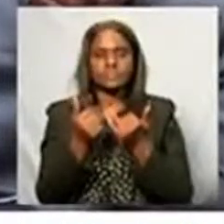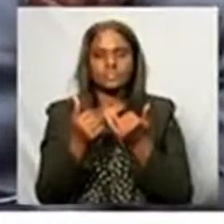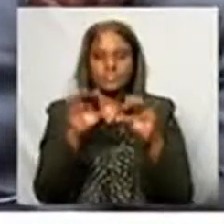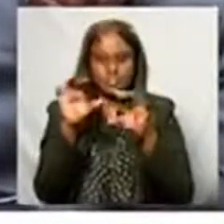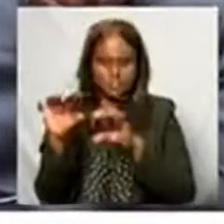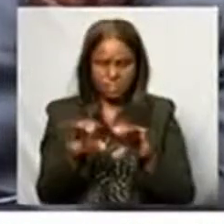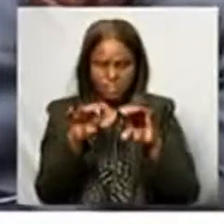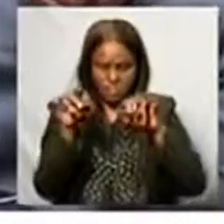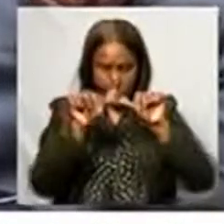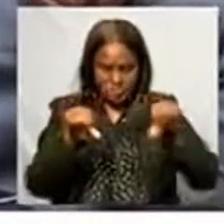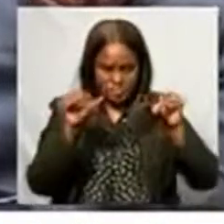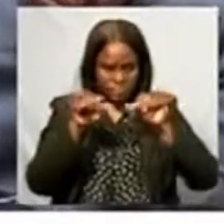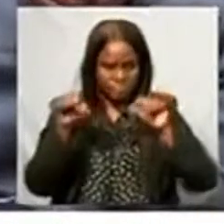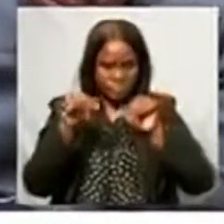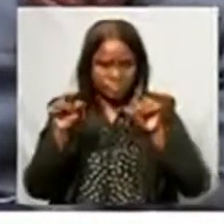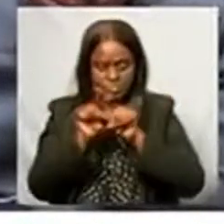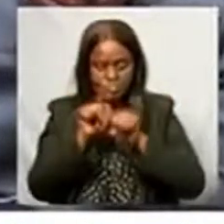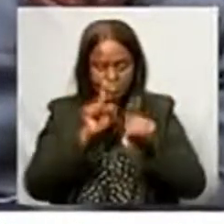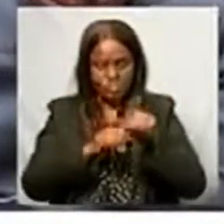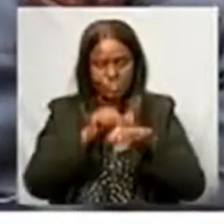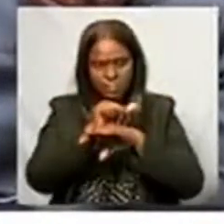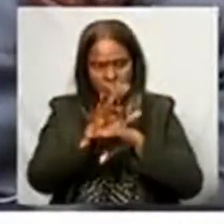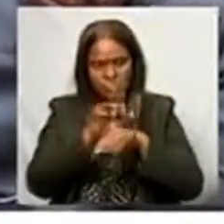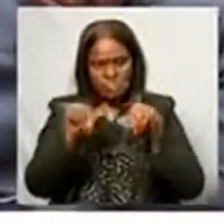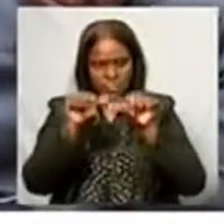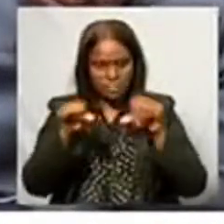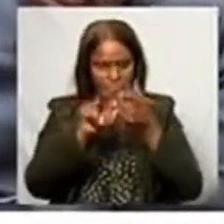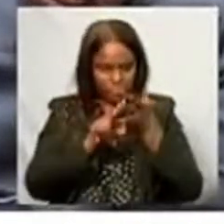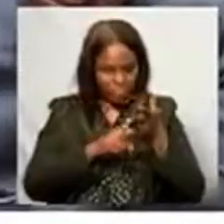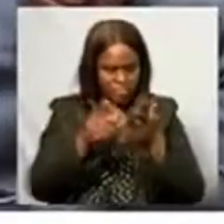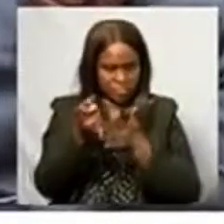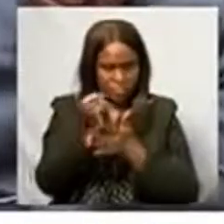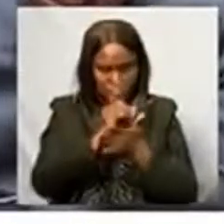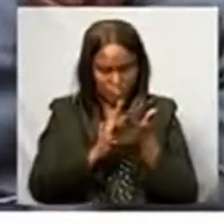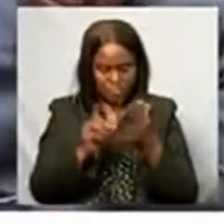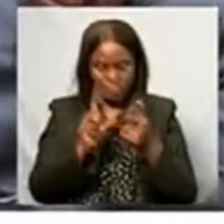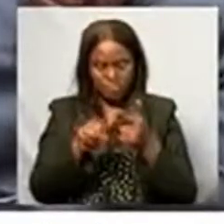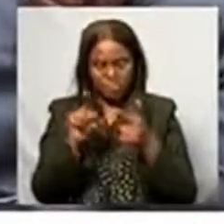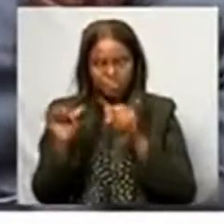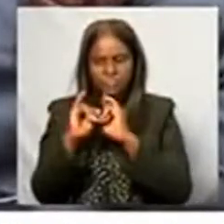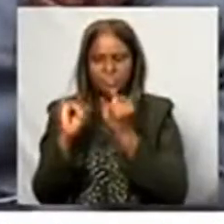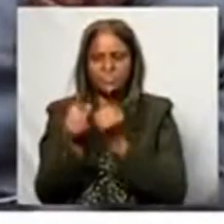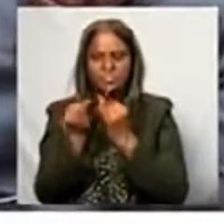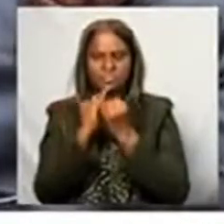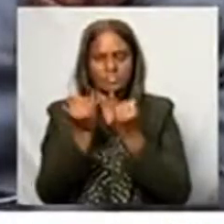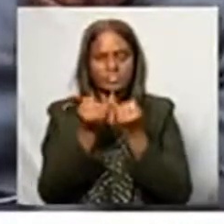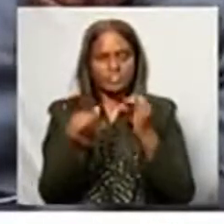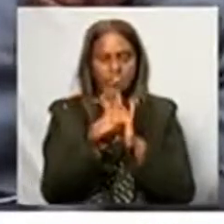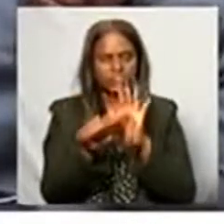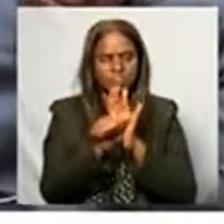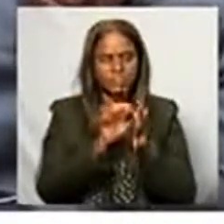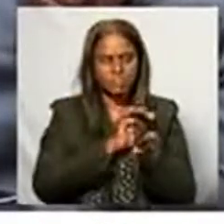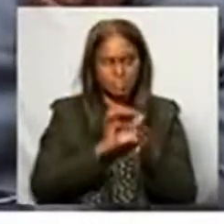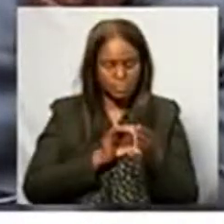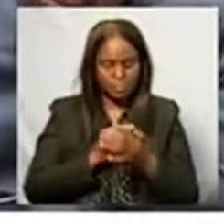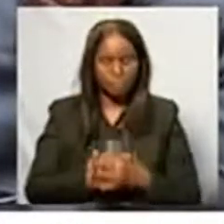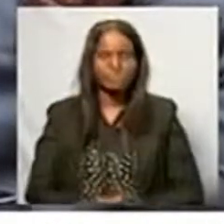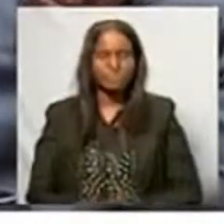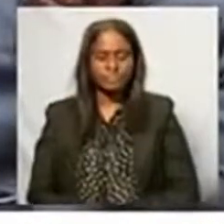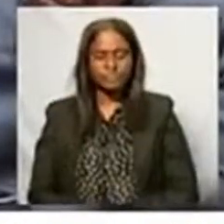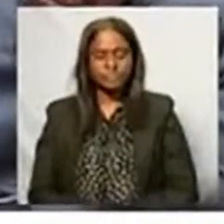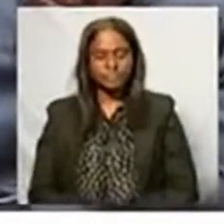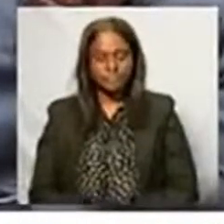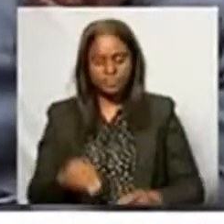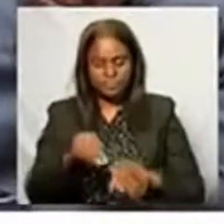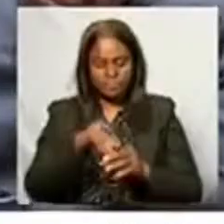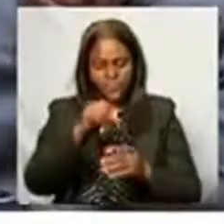an audit and send the audit report, the draft audit report, to these institutions, the parastatal bodies. In this